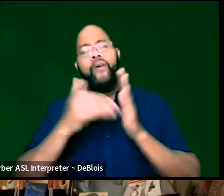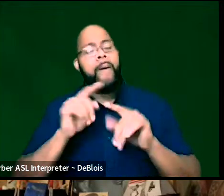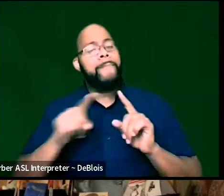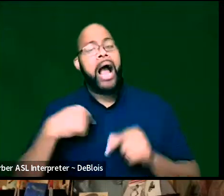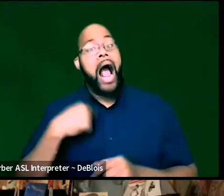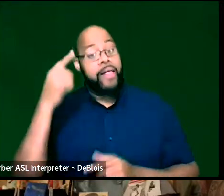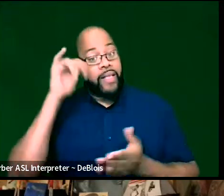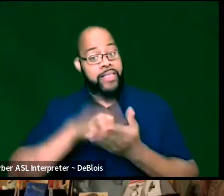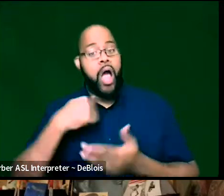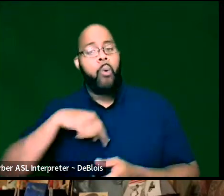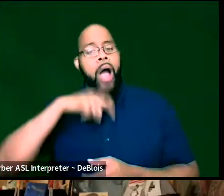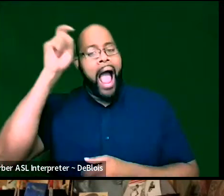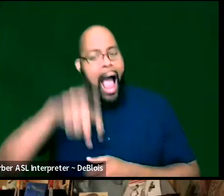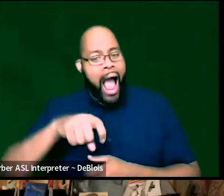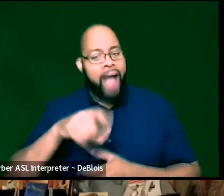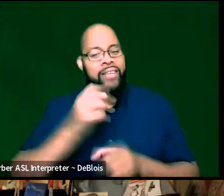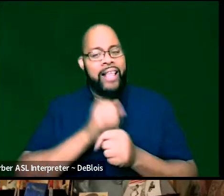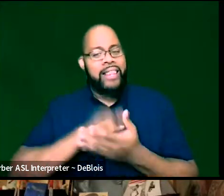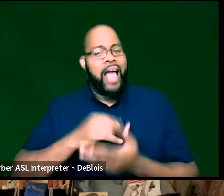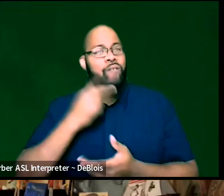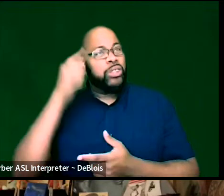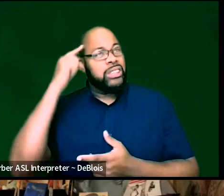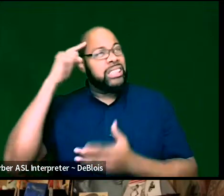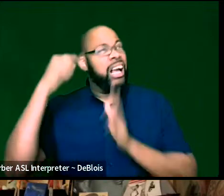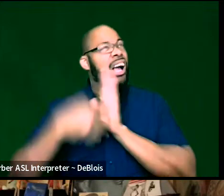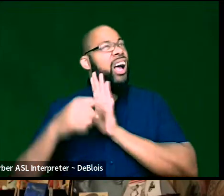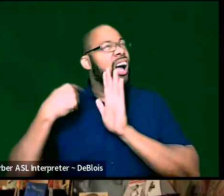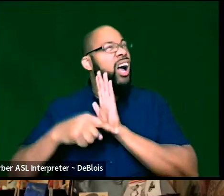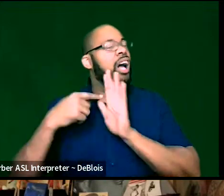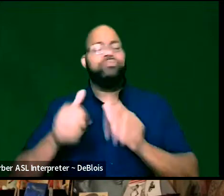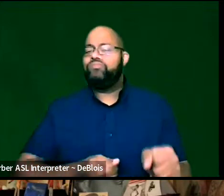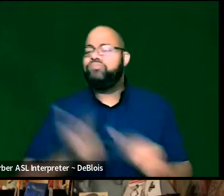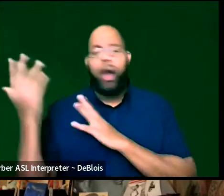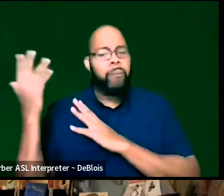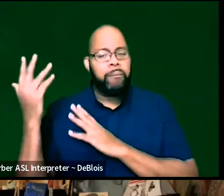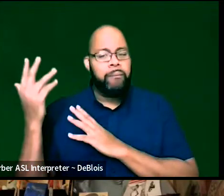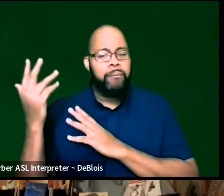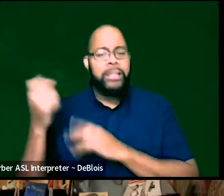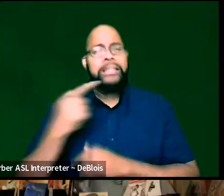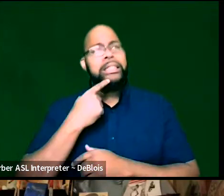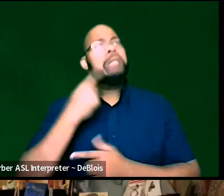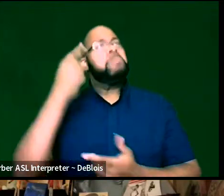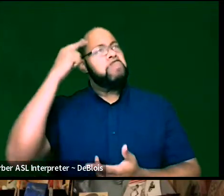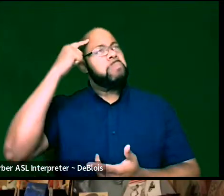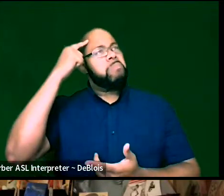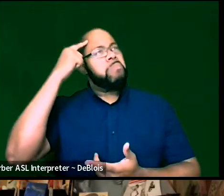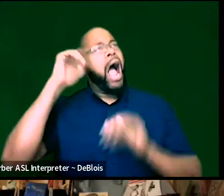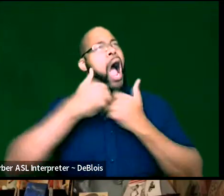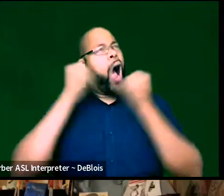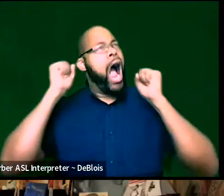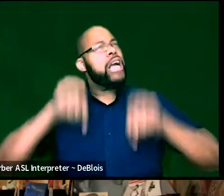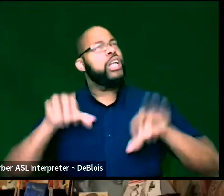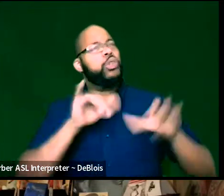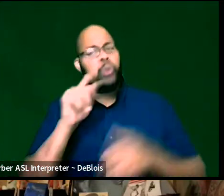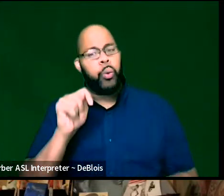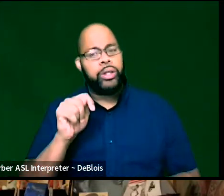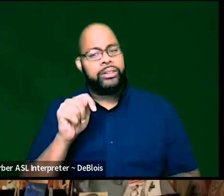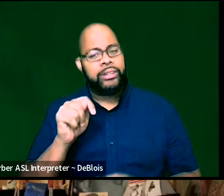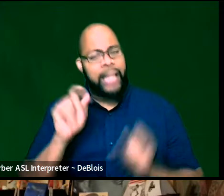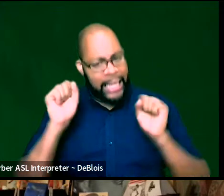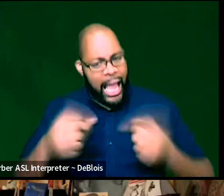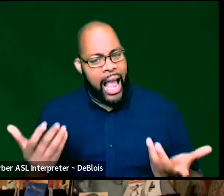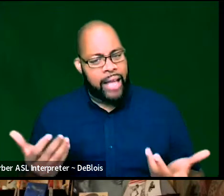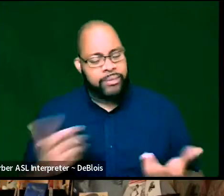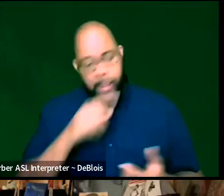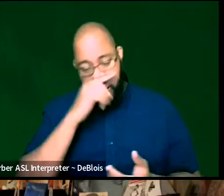I think that we have to get that voice out of your head that it can't be done and say instead, how can it be done?